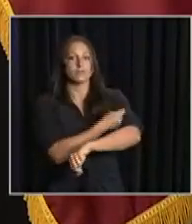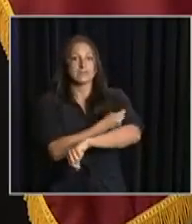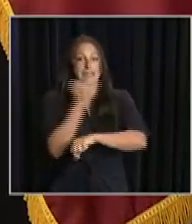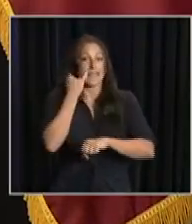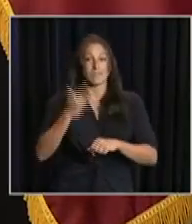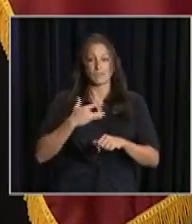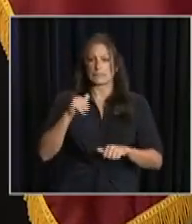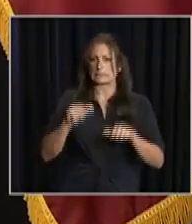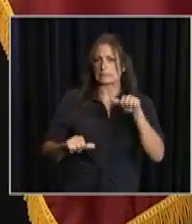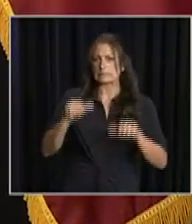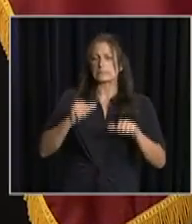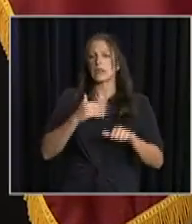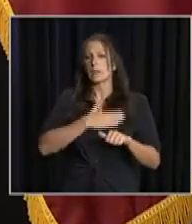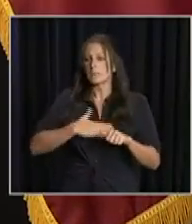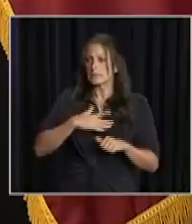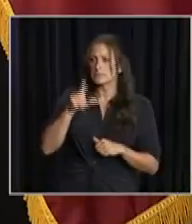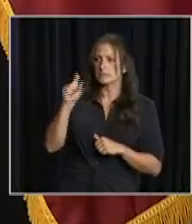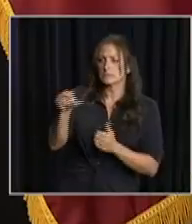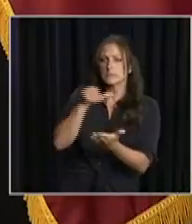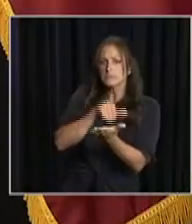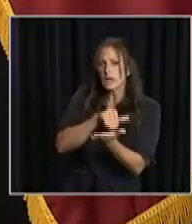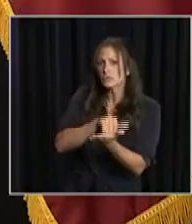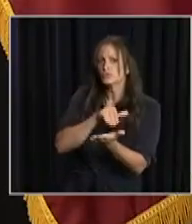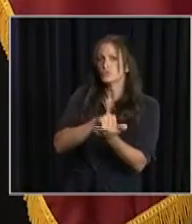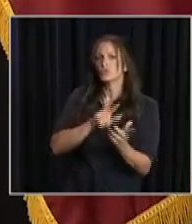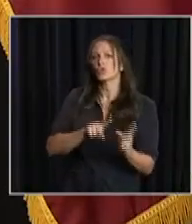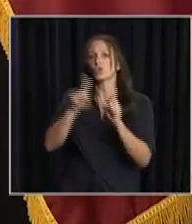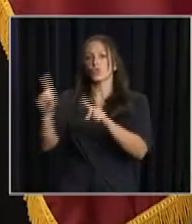consult with your healthcare provider and visit